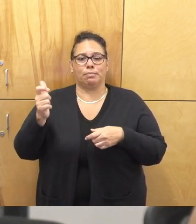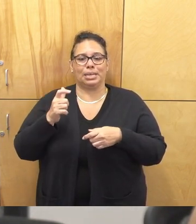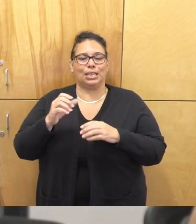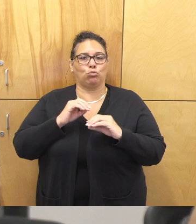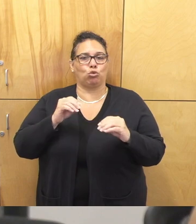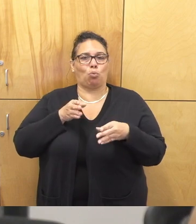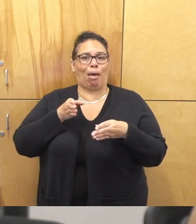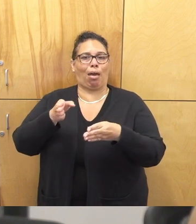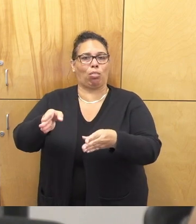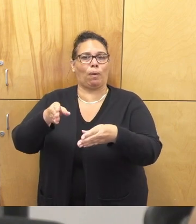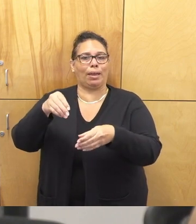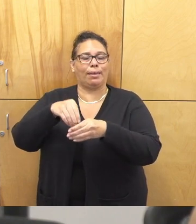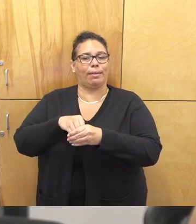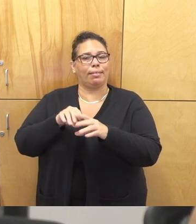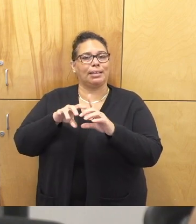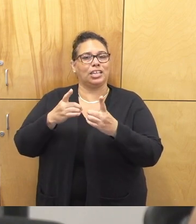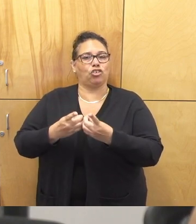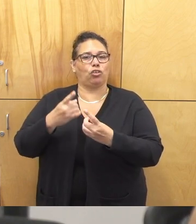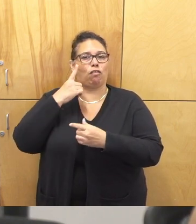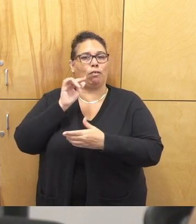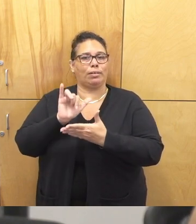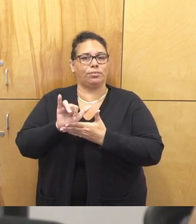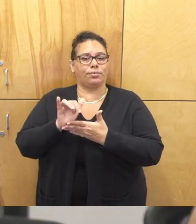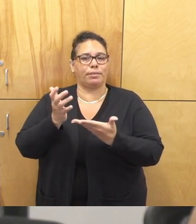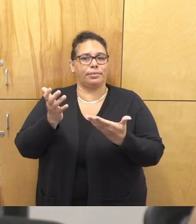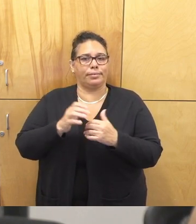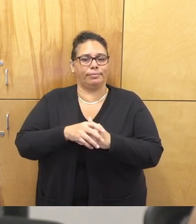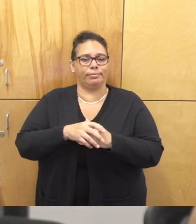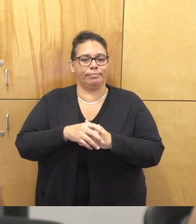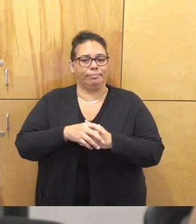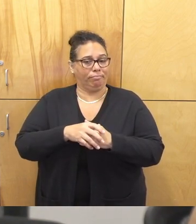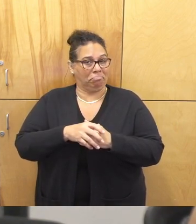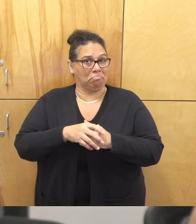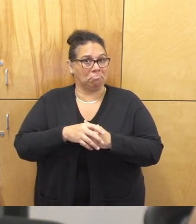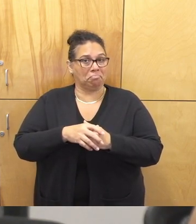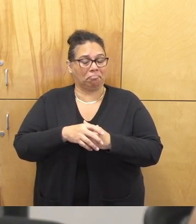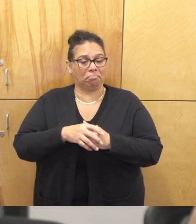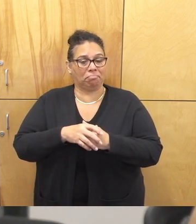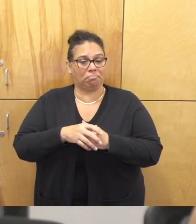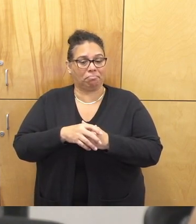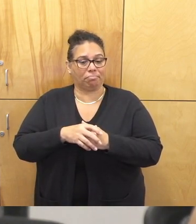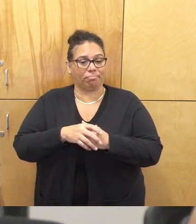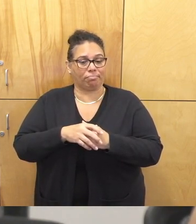pathway in the district for a partnership of this kind. I